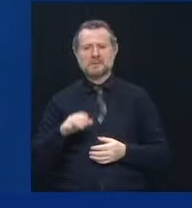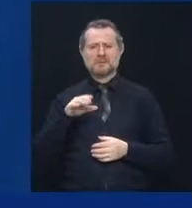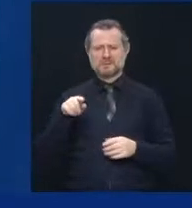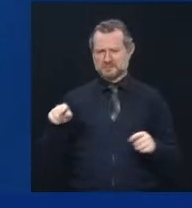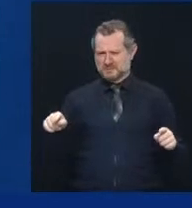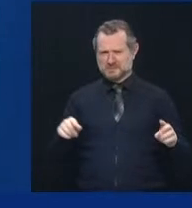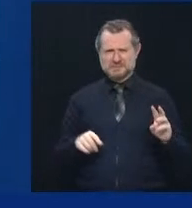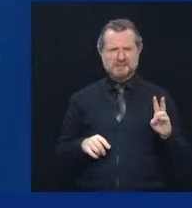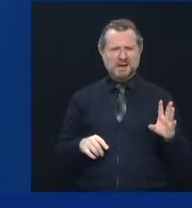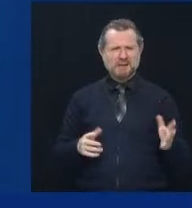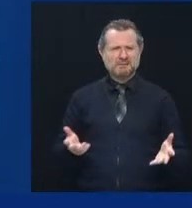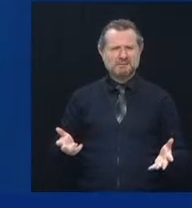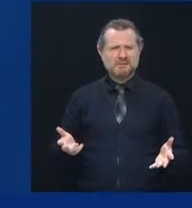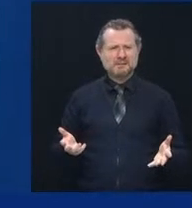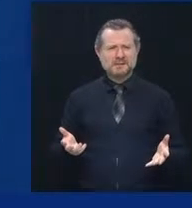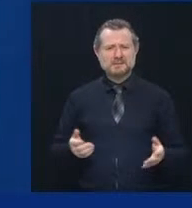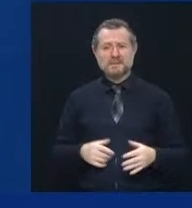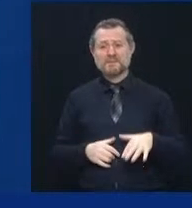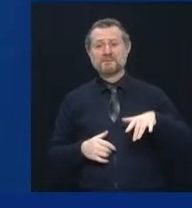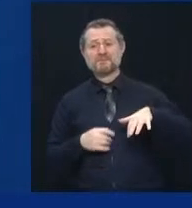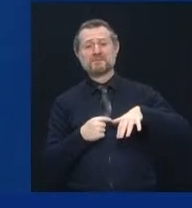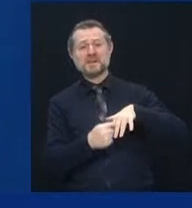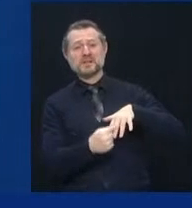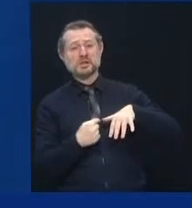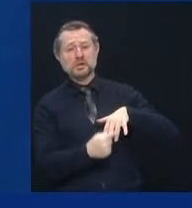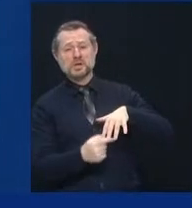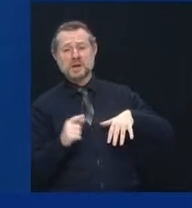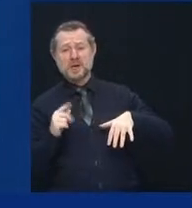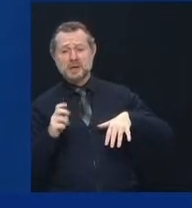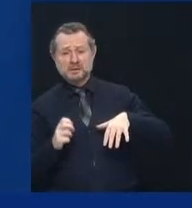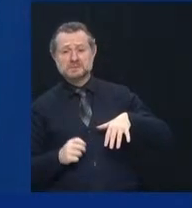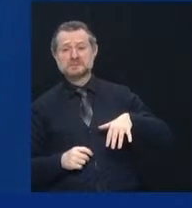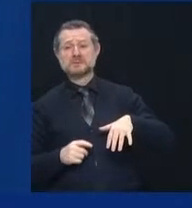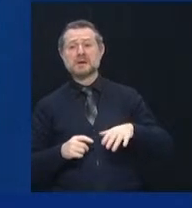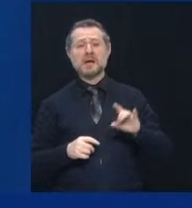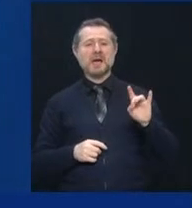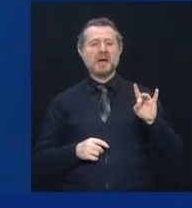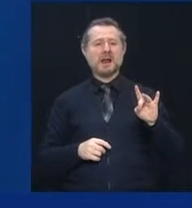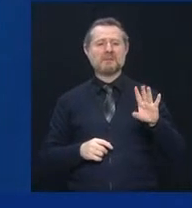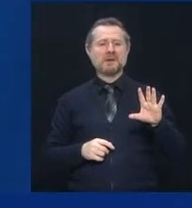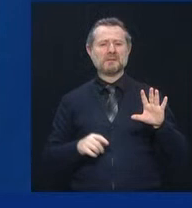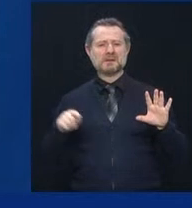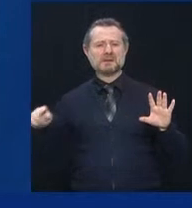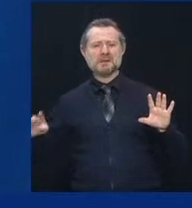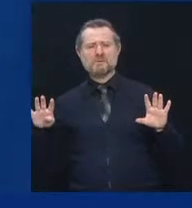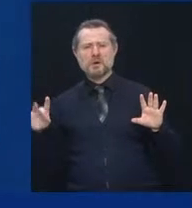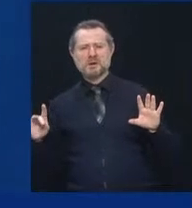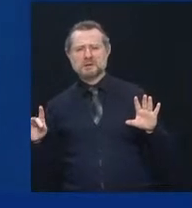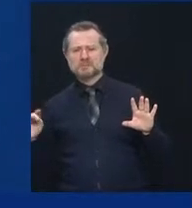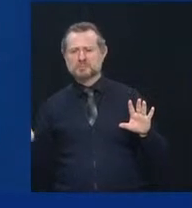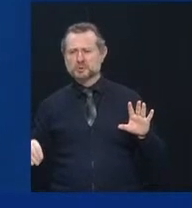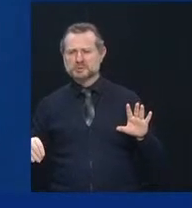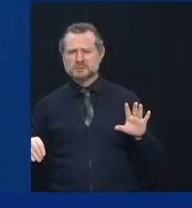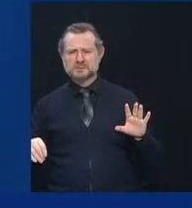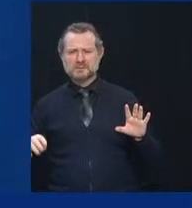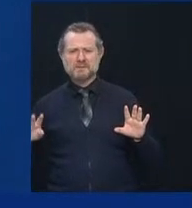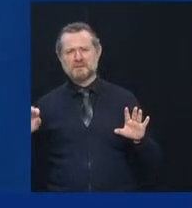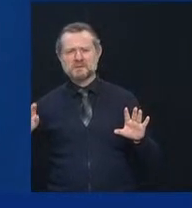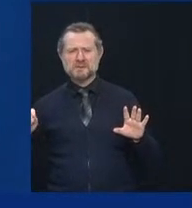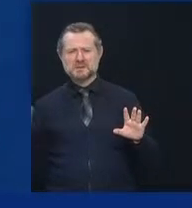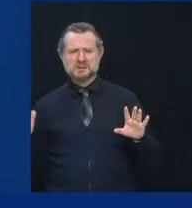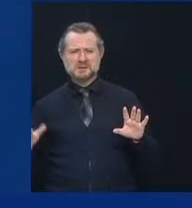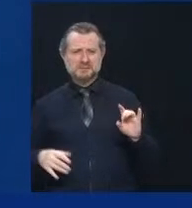65. Finger Lakes, 85 to 48, or 50. You